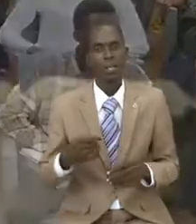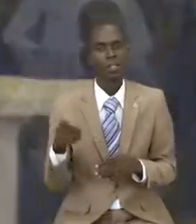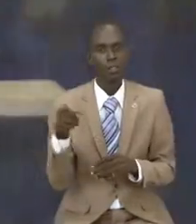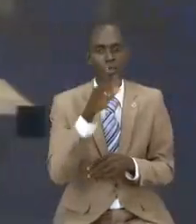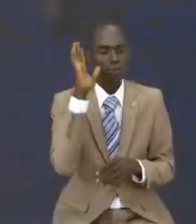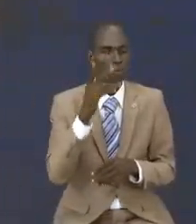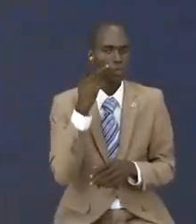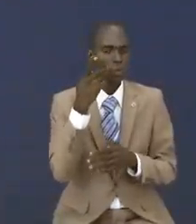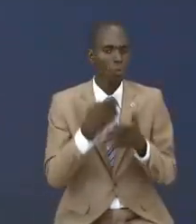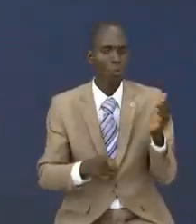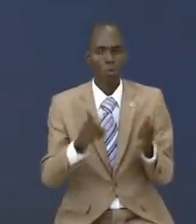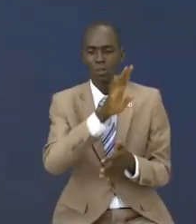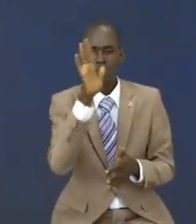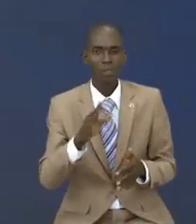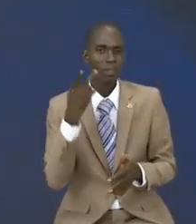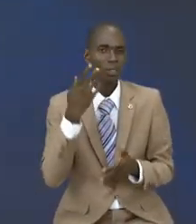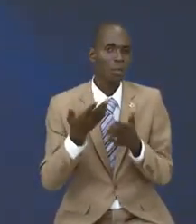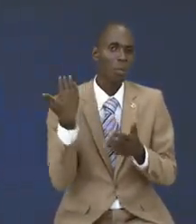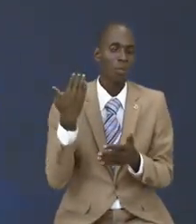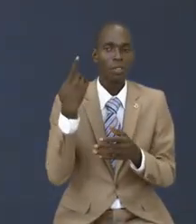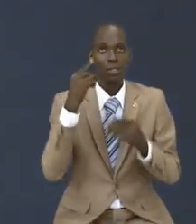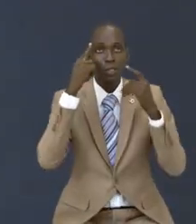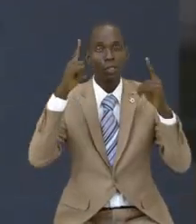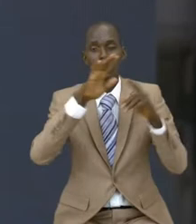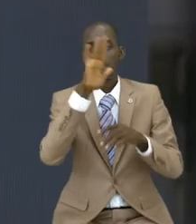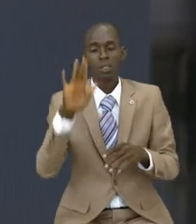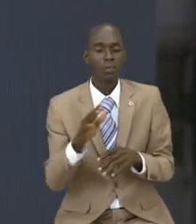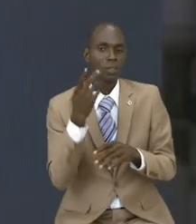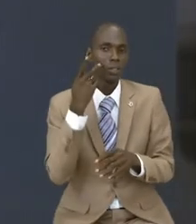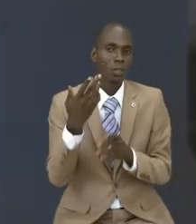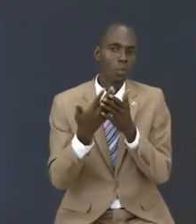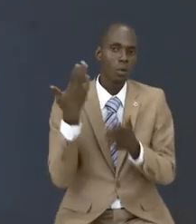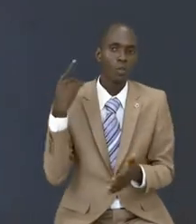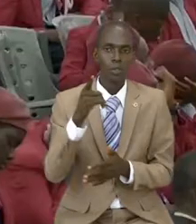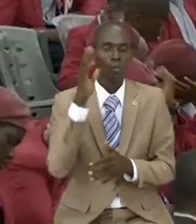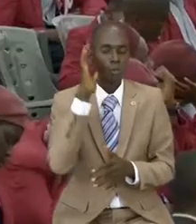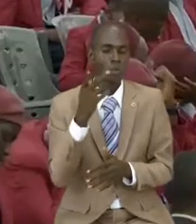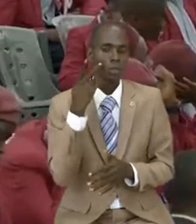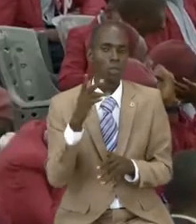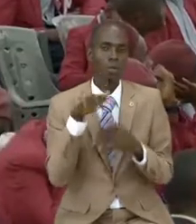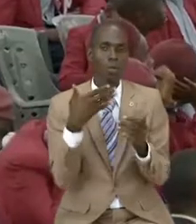saw before. The success you never saw before, you are going to see.